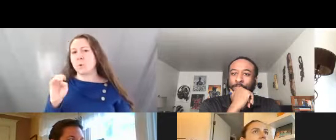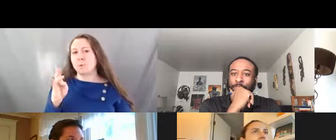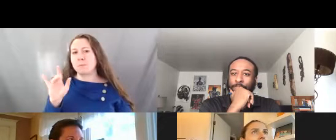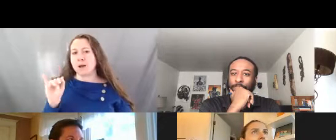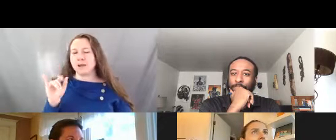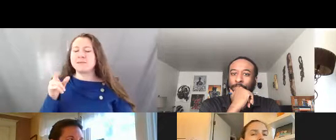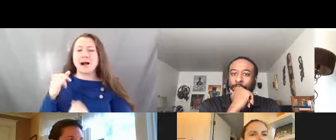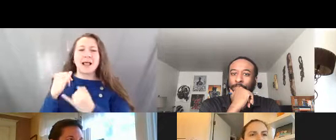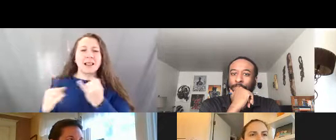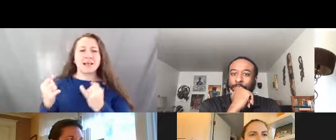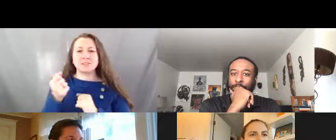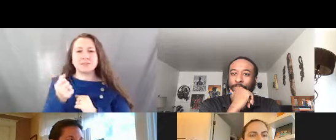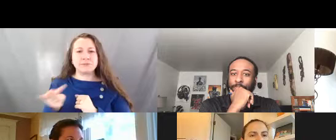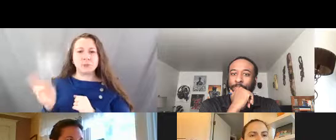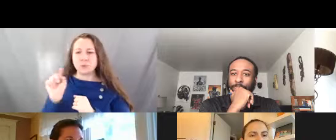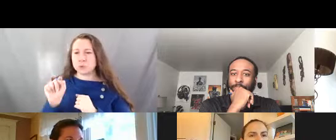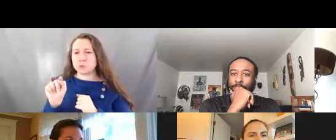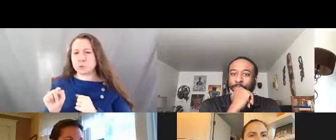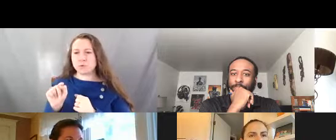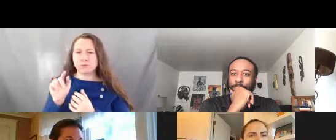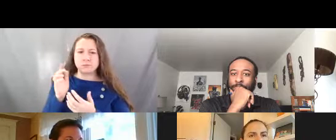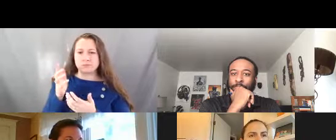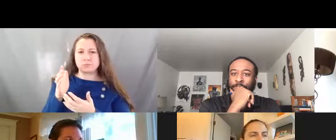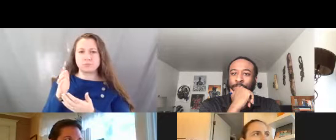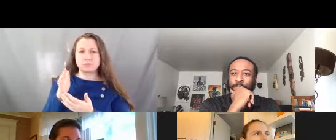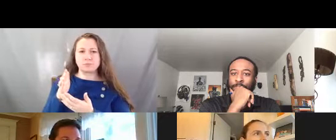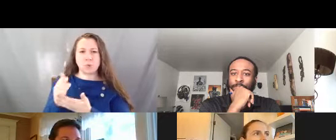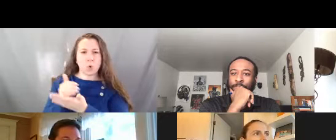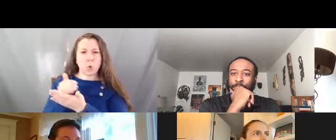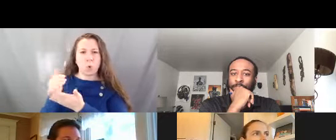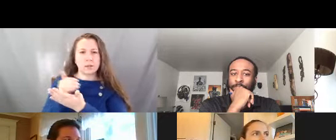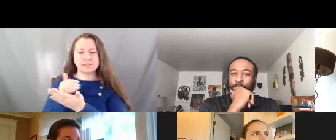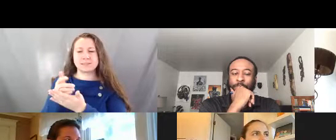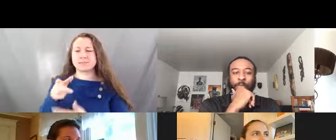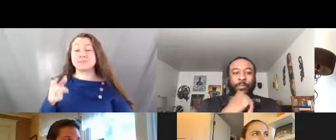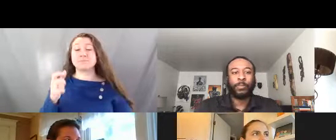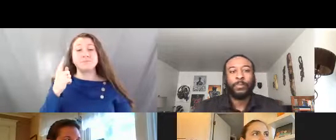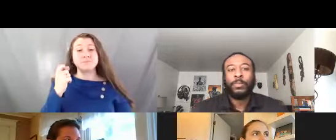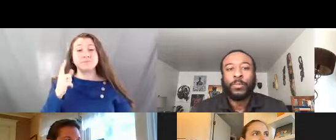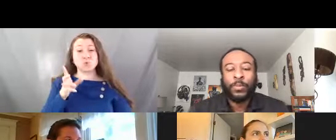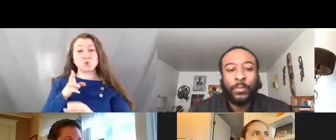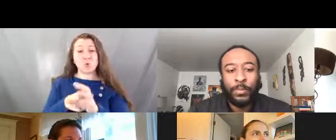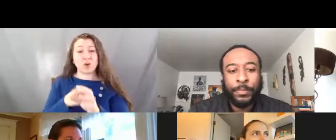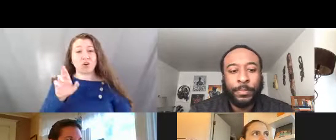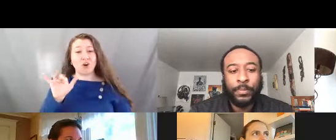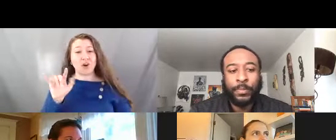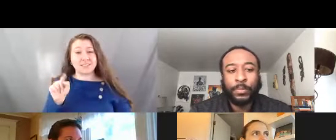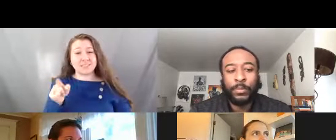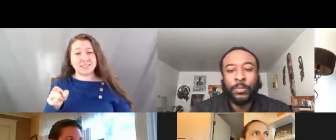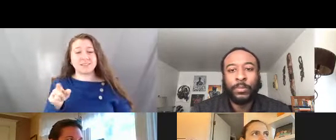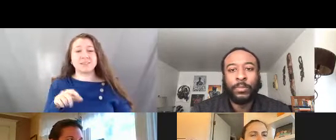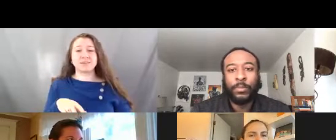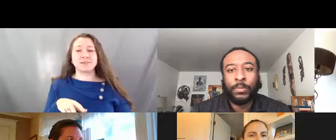last few, just complete my college there. But when I was joining RIT, they did tell me that